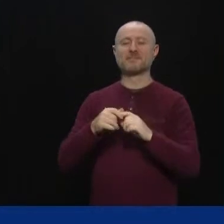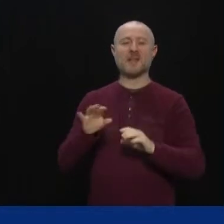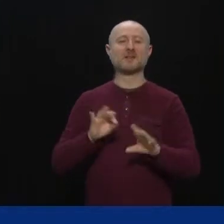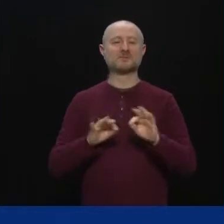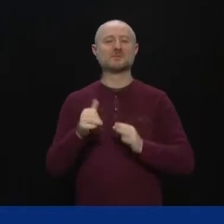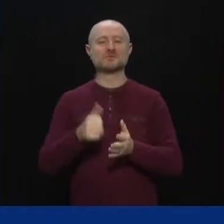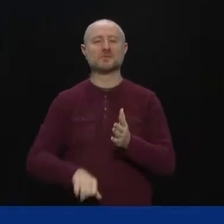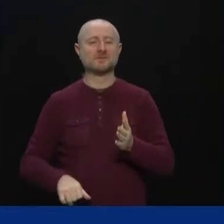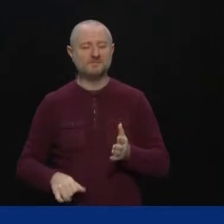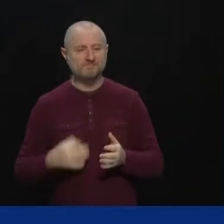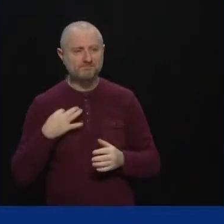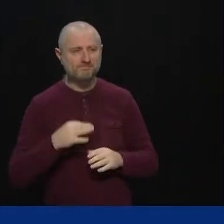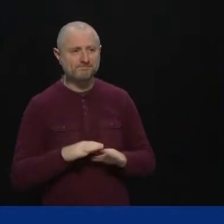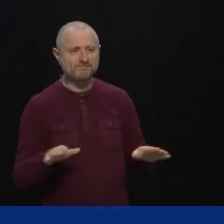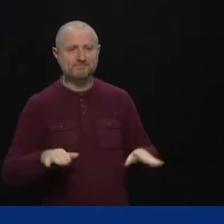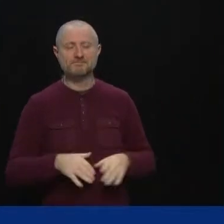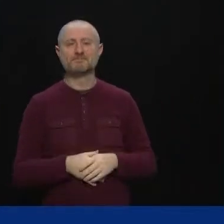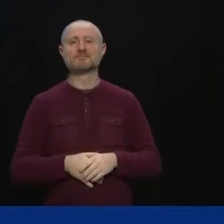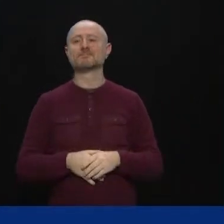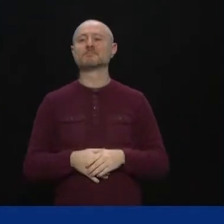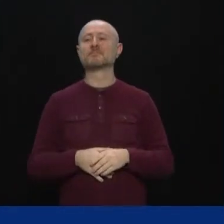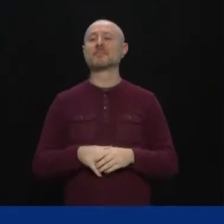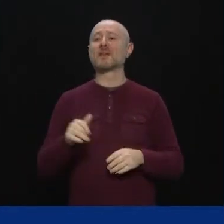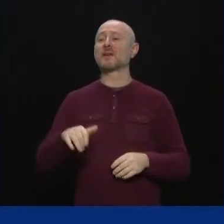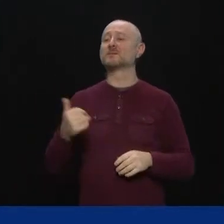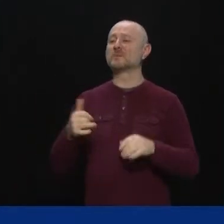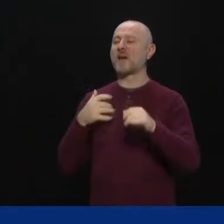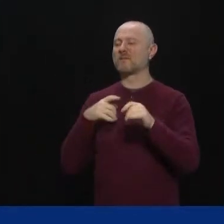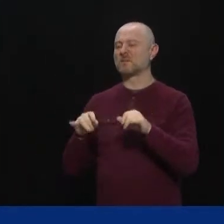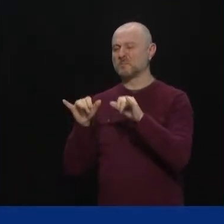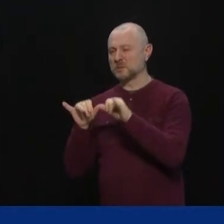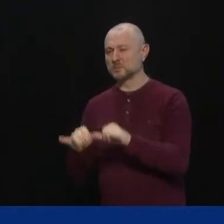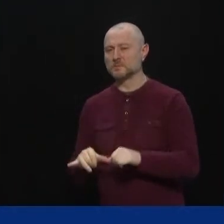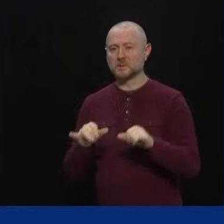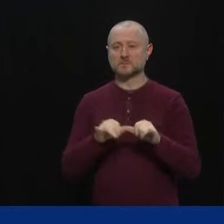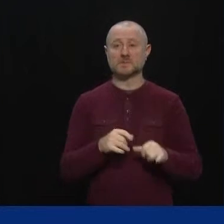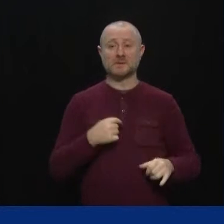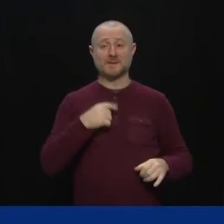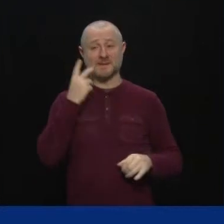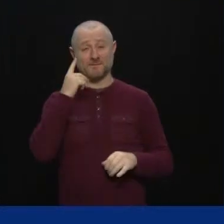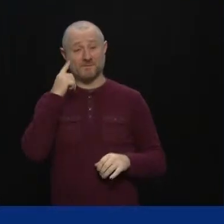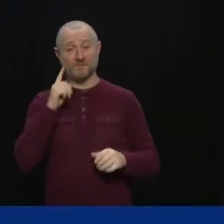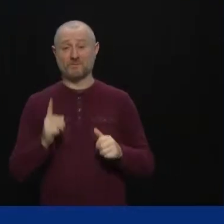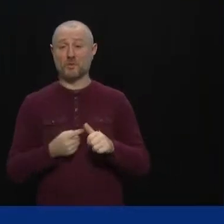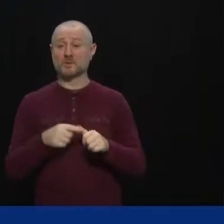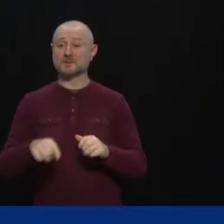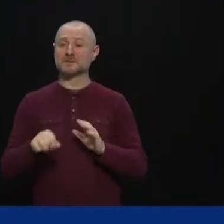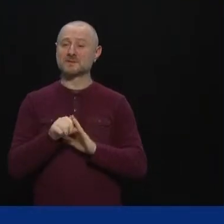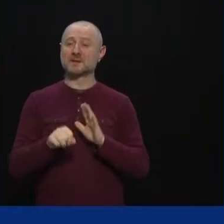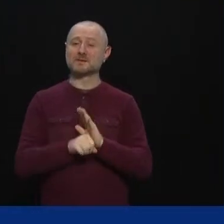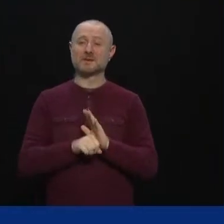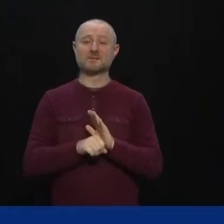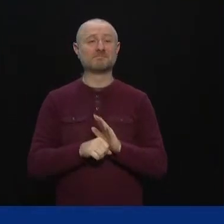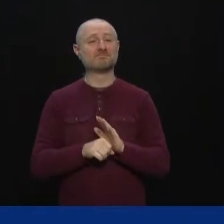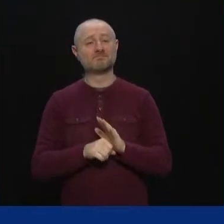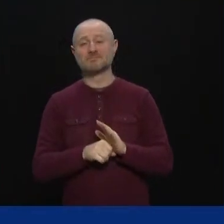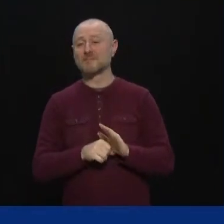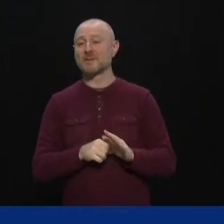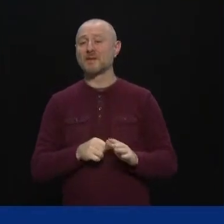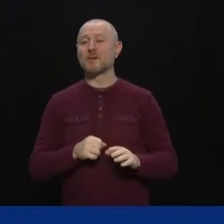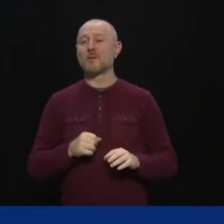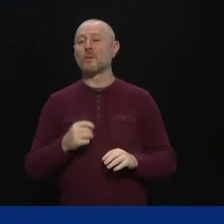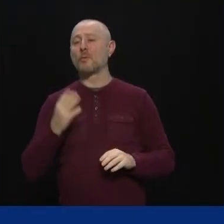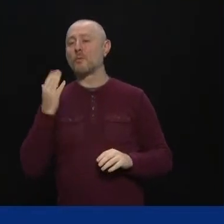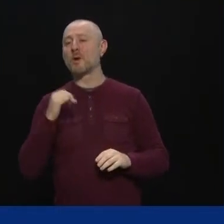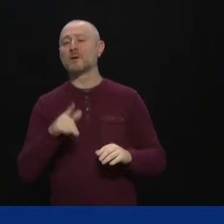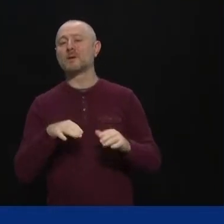about a different metric, and looking at our hospitalizations. I believe we're the first state that recognized that, what people are being admitted